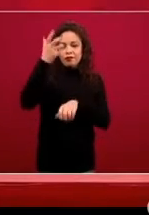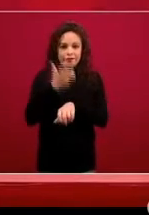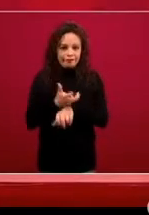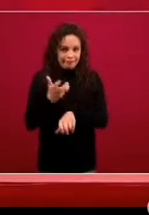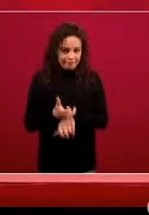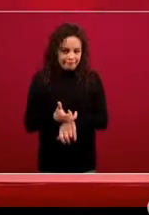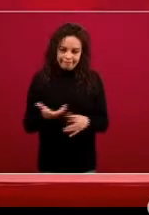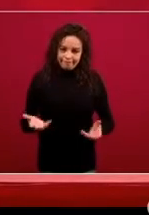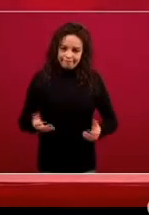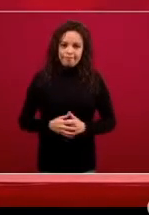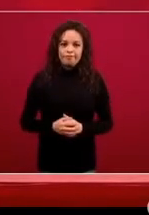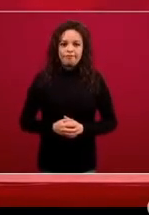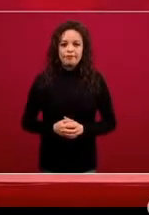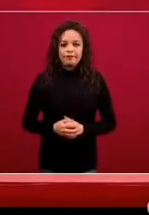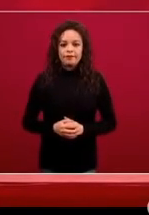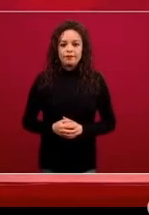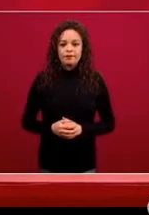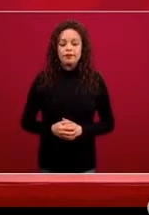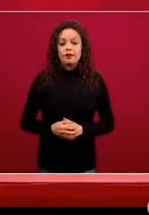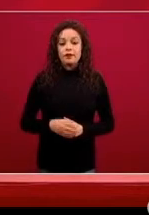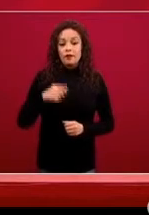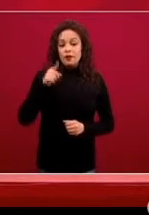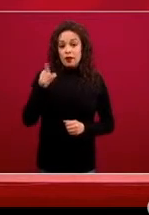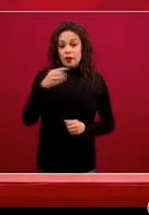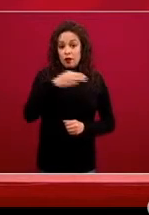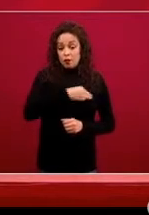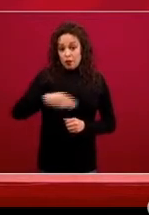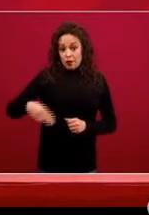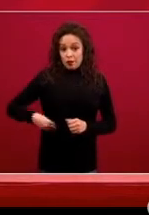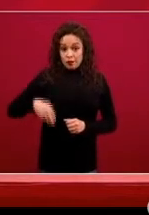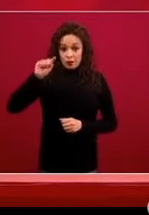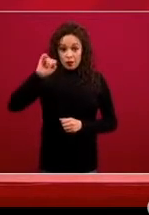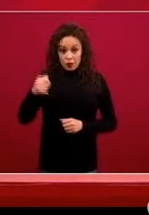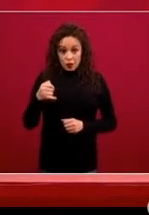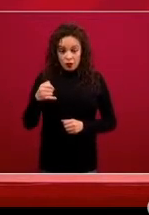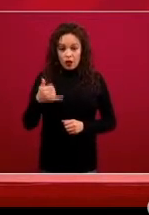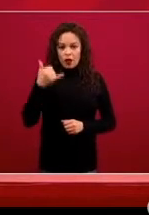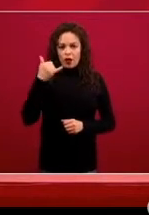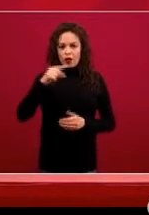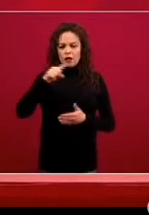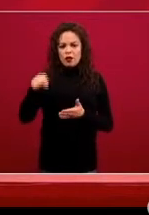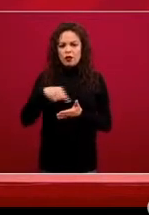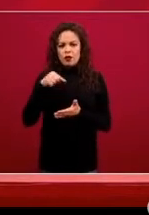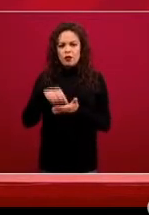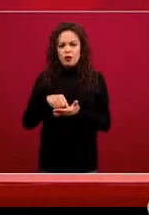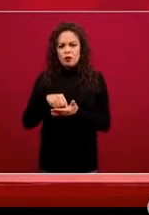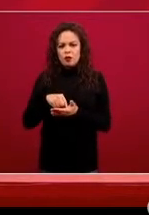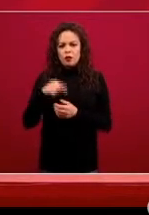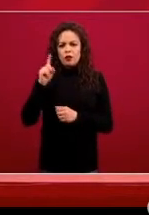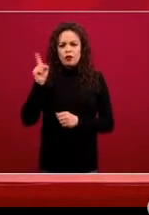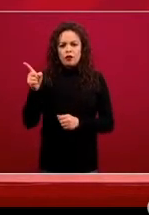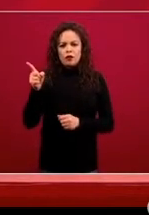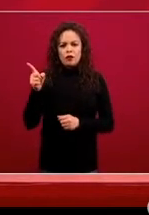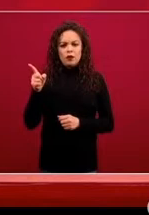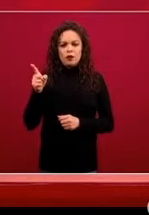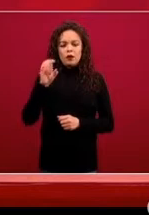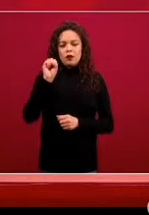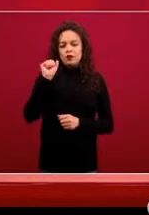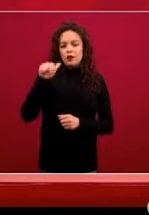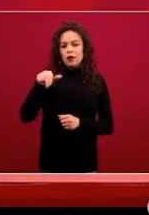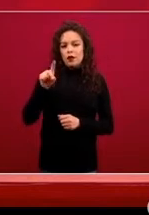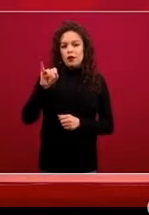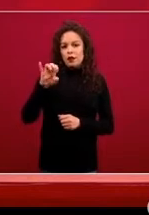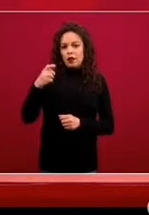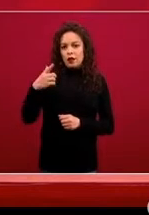as compared to their counterparts in the United States. Actually, the municipality of Tijuana and the county of